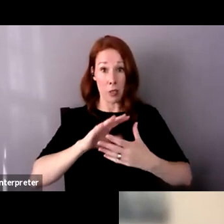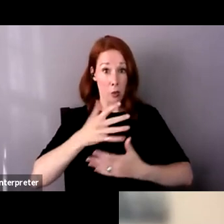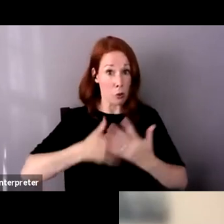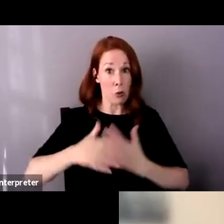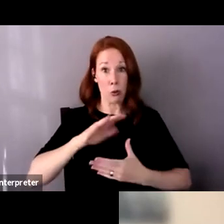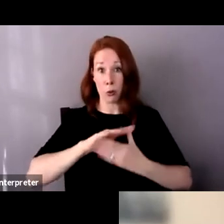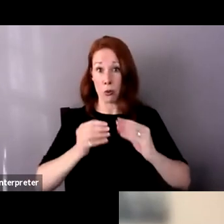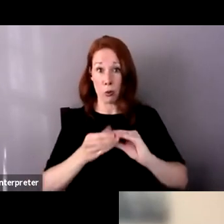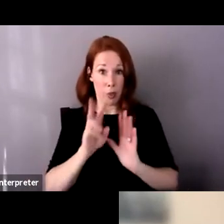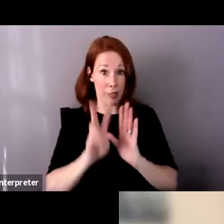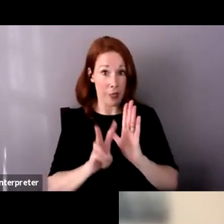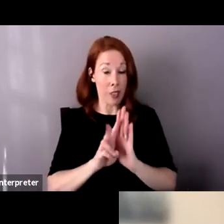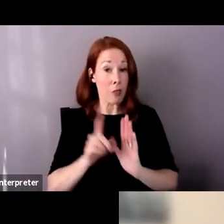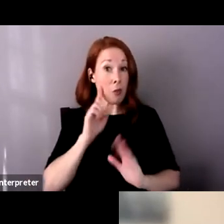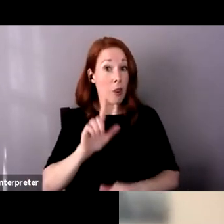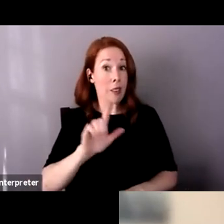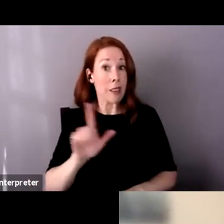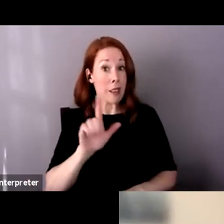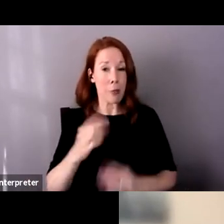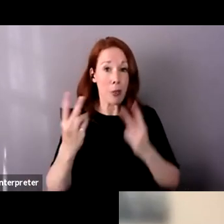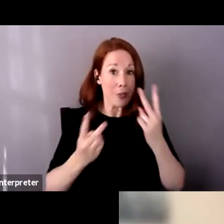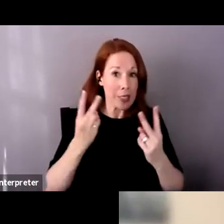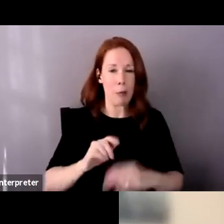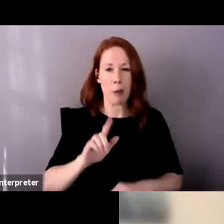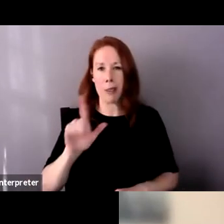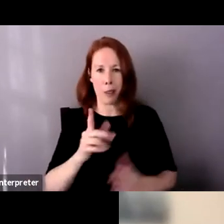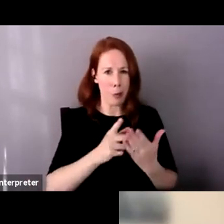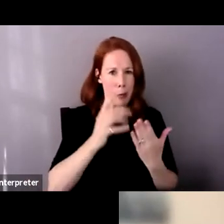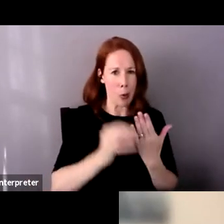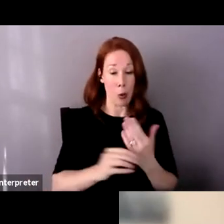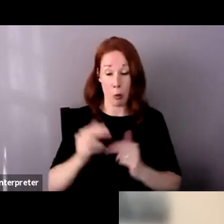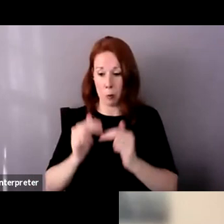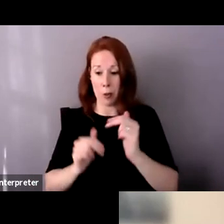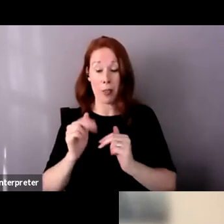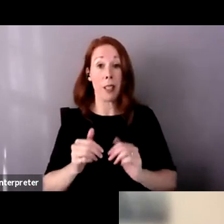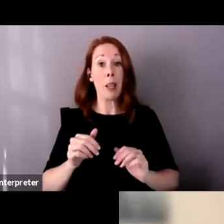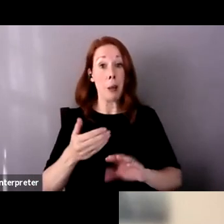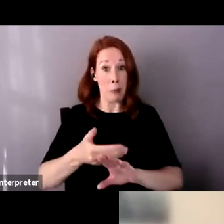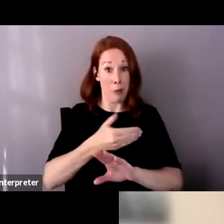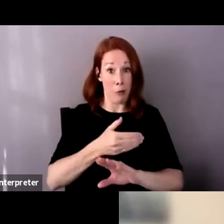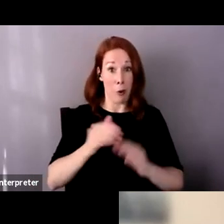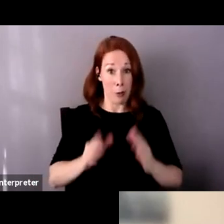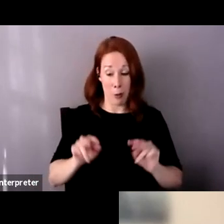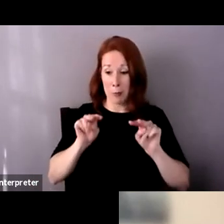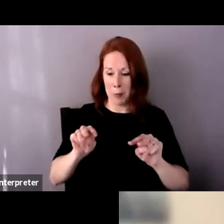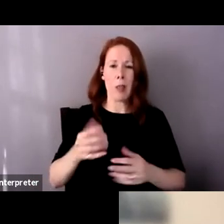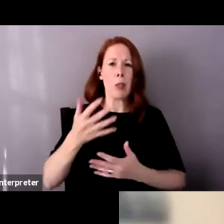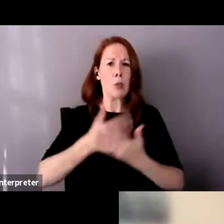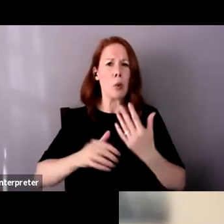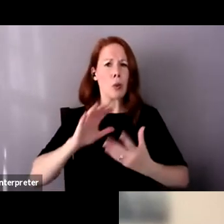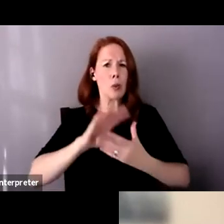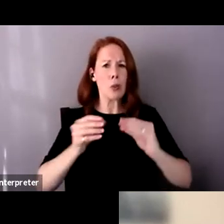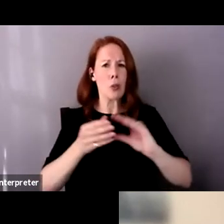visiting a library. At either a library program or a building that folks could watch ahead of time. What makes a good social